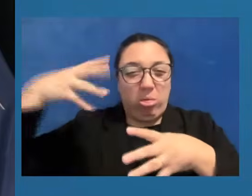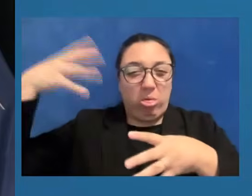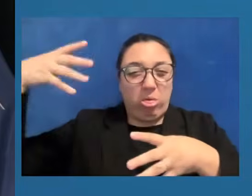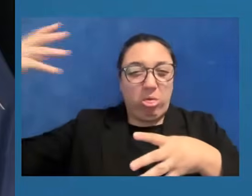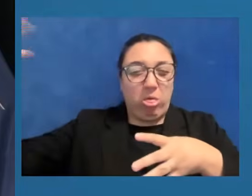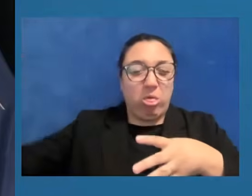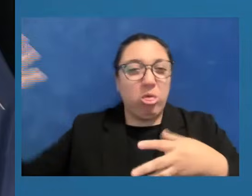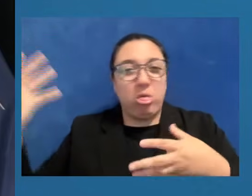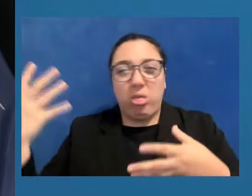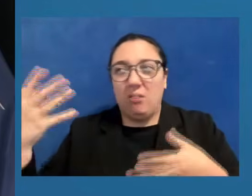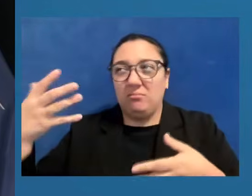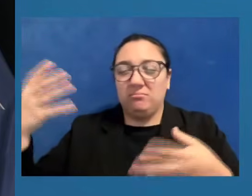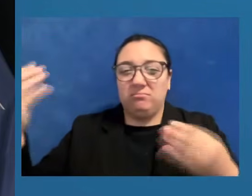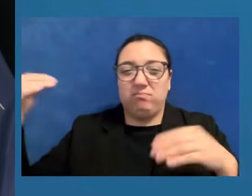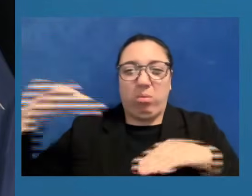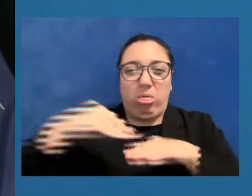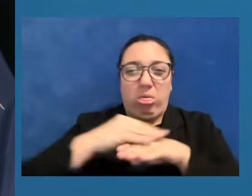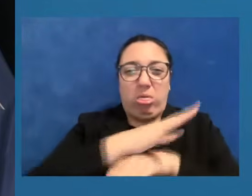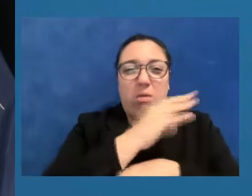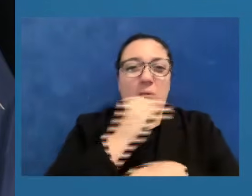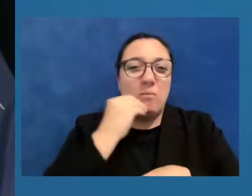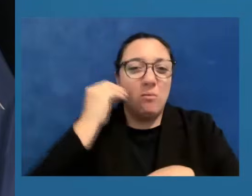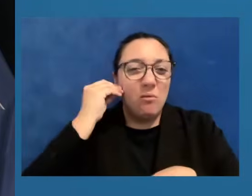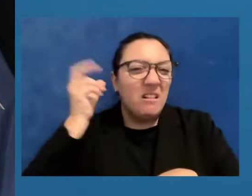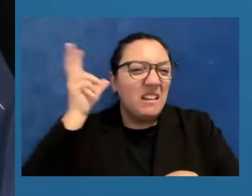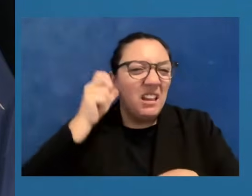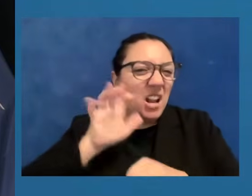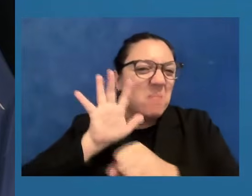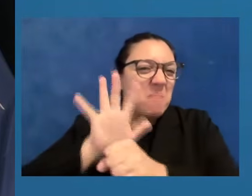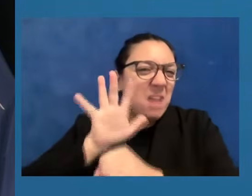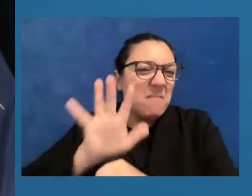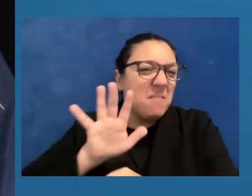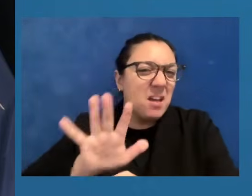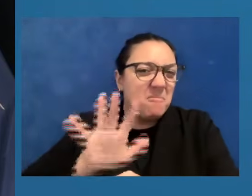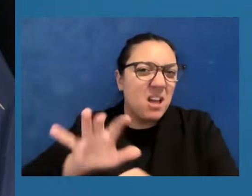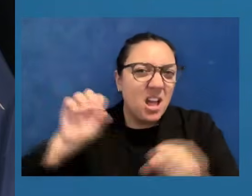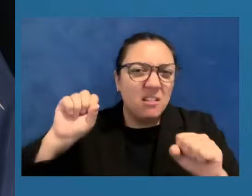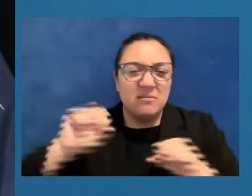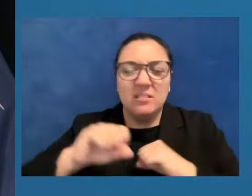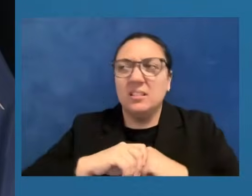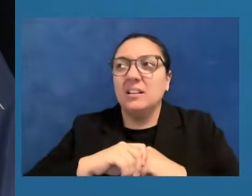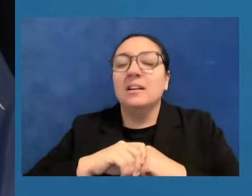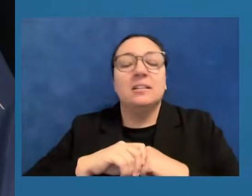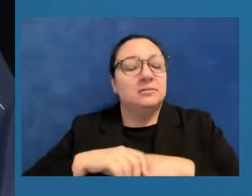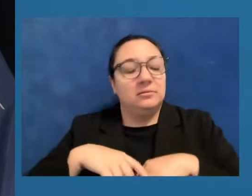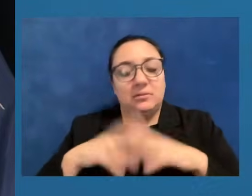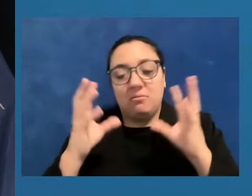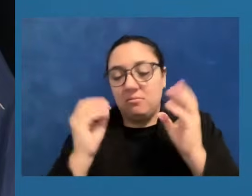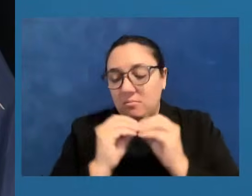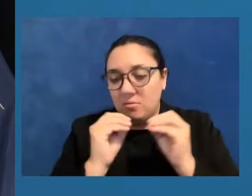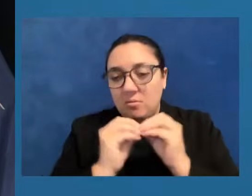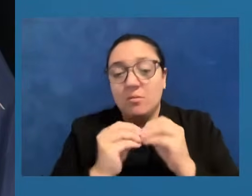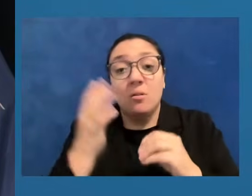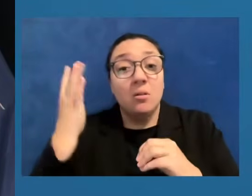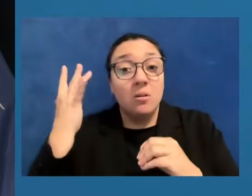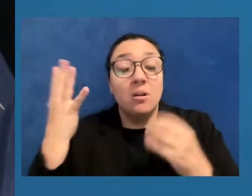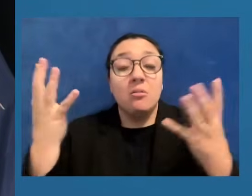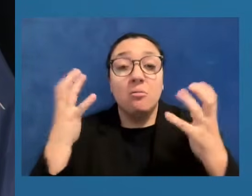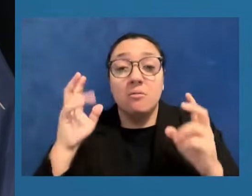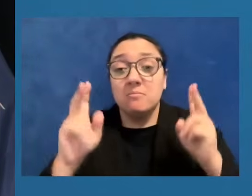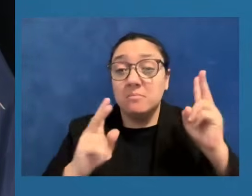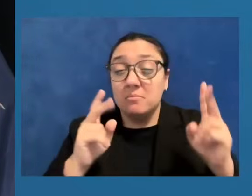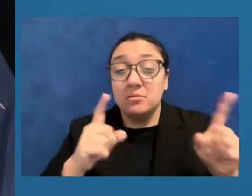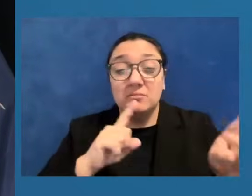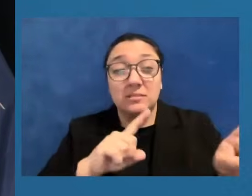speeding cars will no longer ring in people's ears. Today's announcement is part of a bigger mission to reconnect communities of color that were carved up by